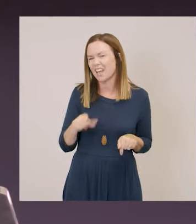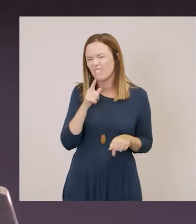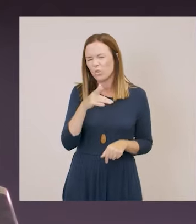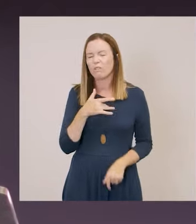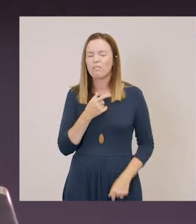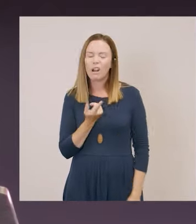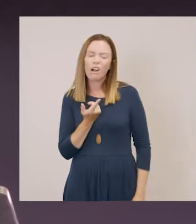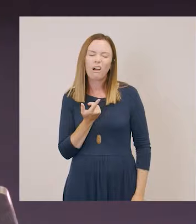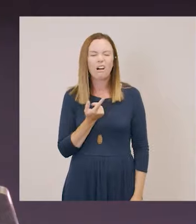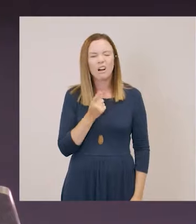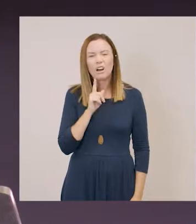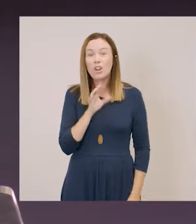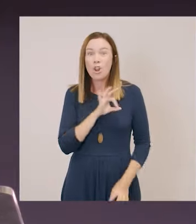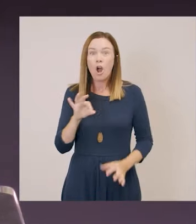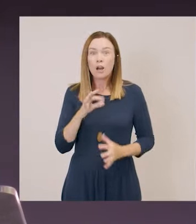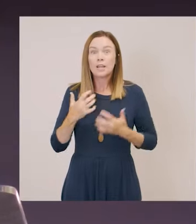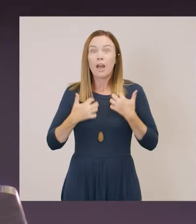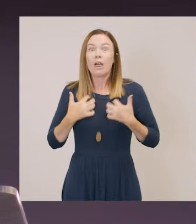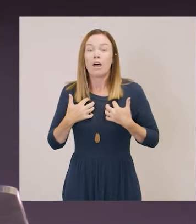feeling lukewarm, then